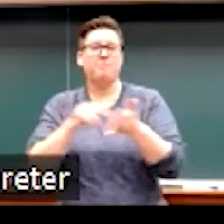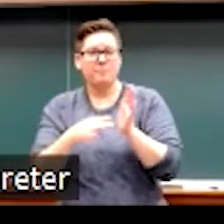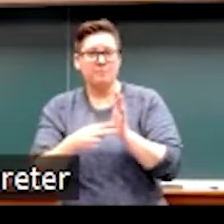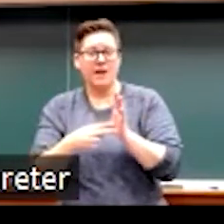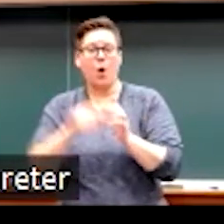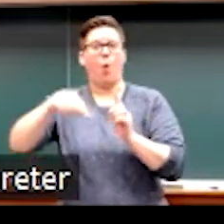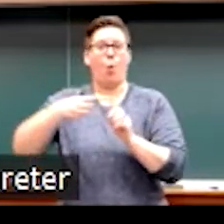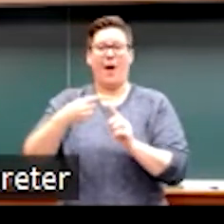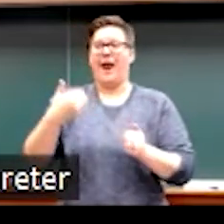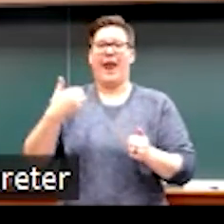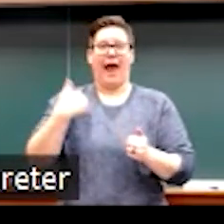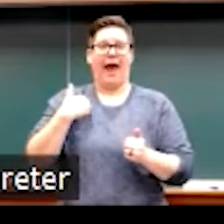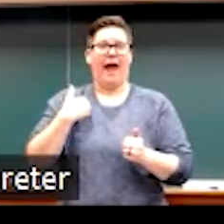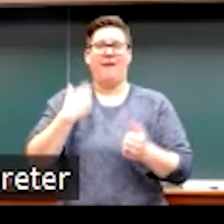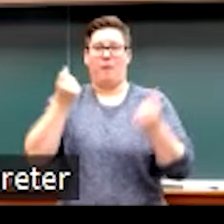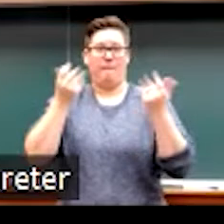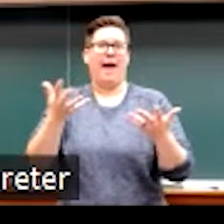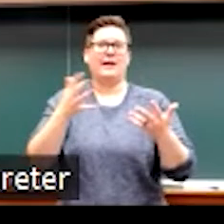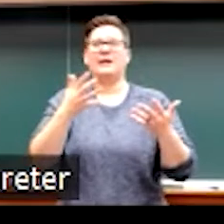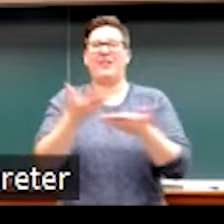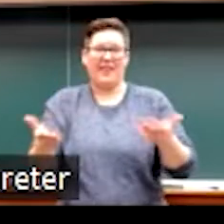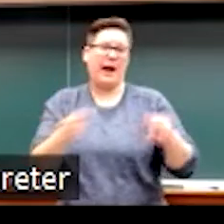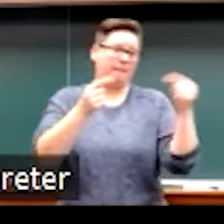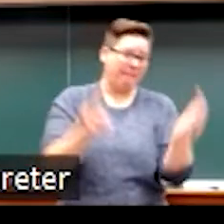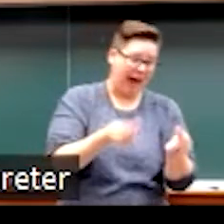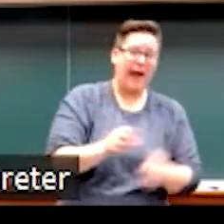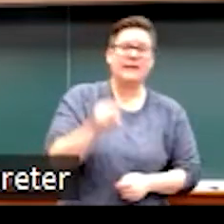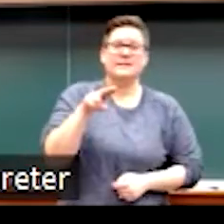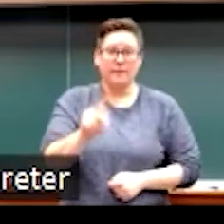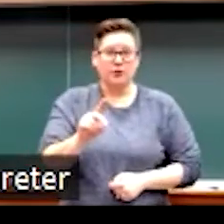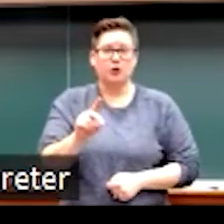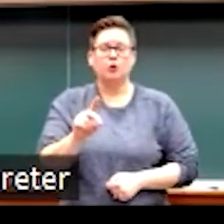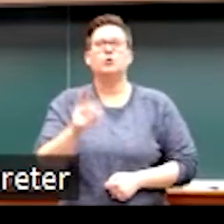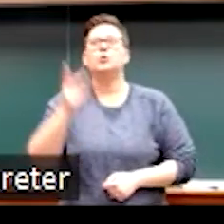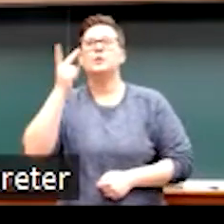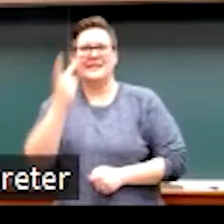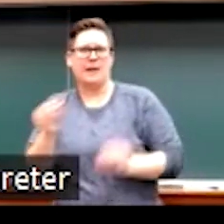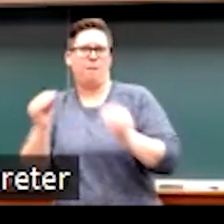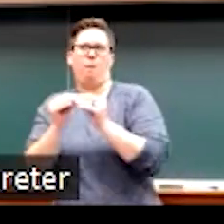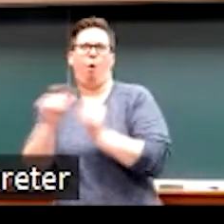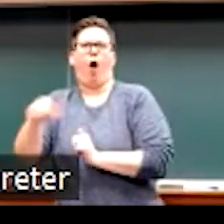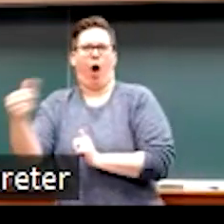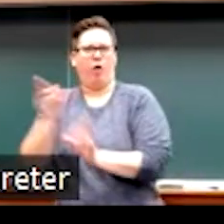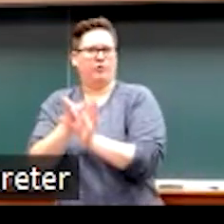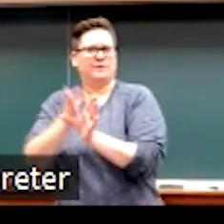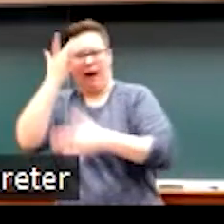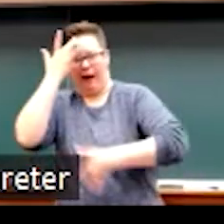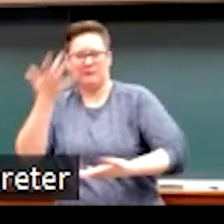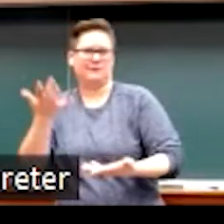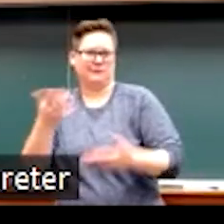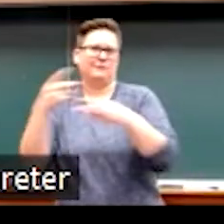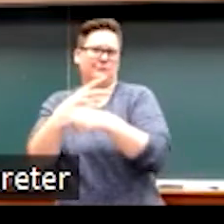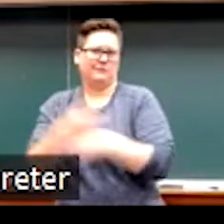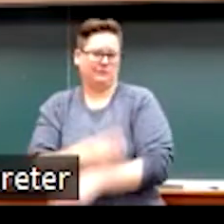in the comorbid or co-occurring presentation of chronic pain and substance use, you're seeing even more of that, right? You keep on upping the